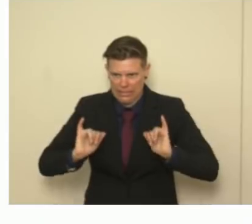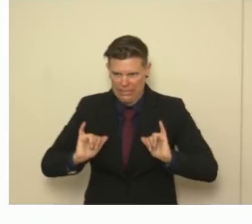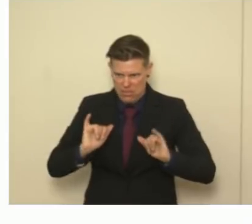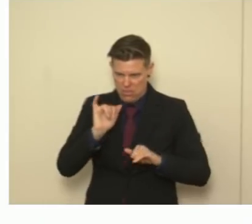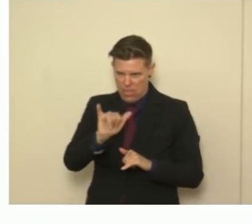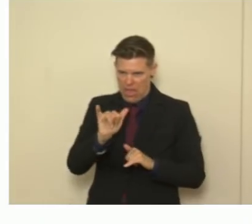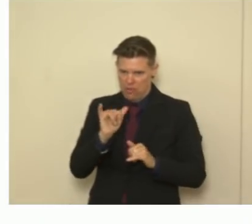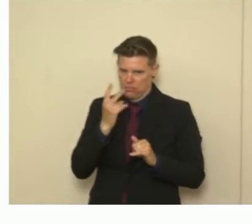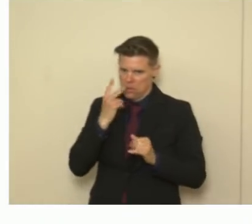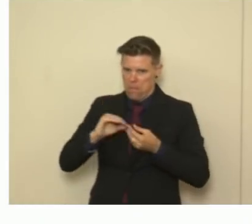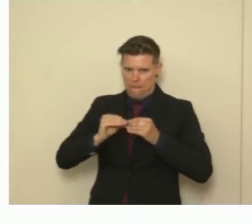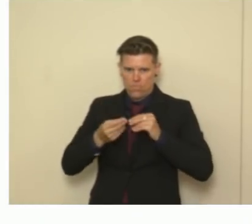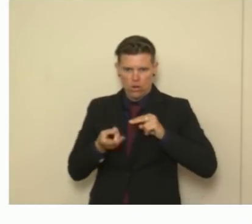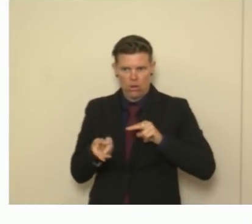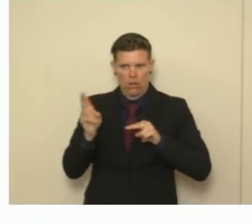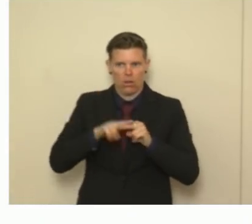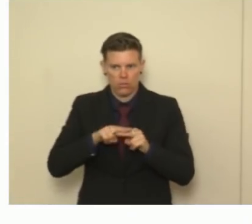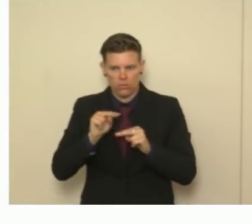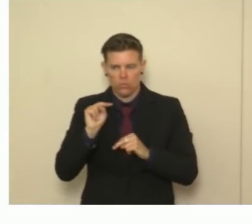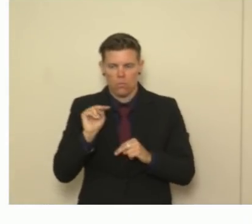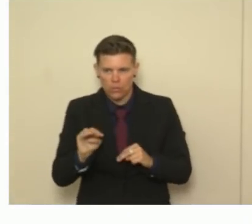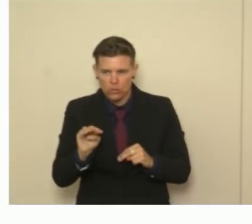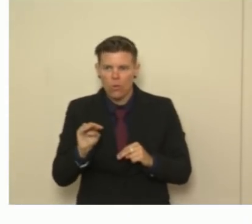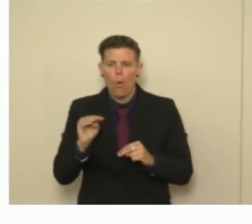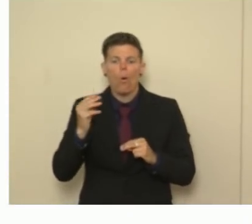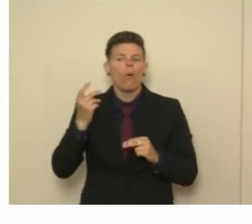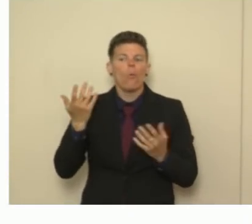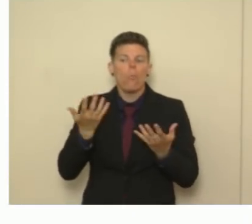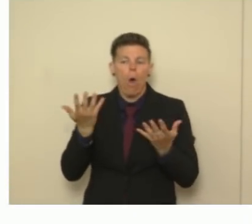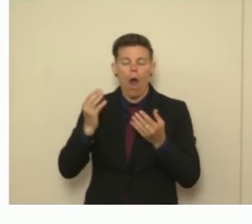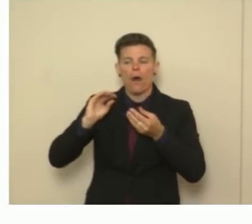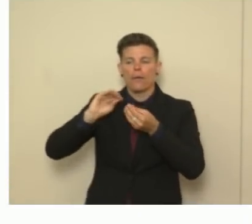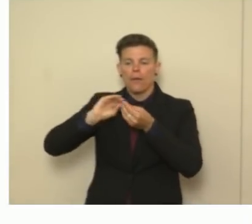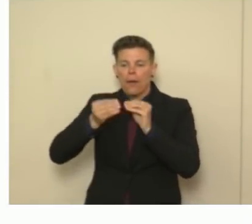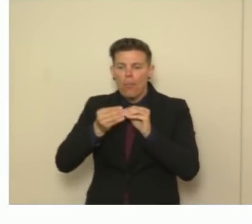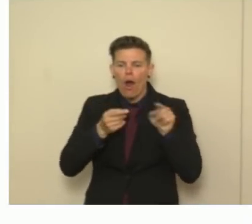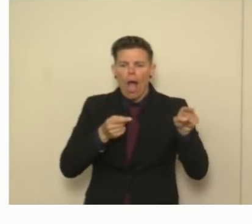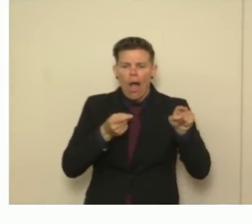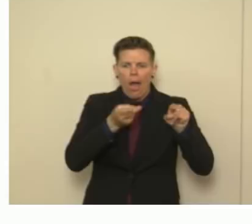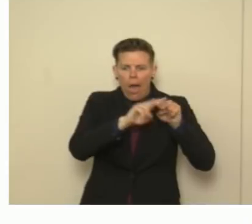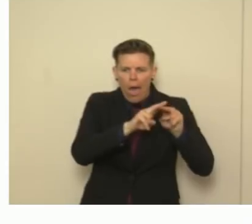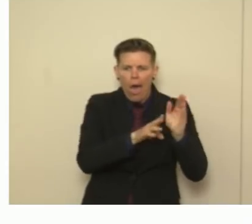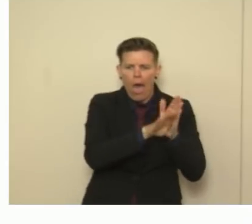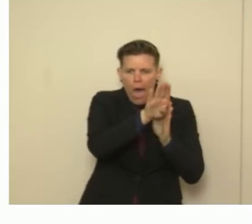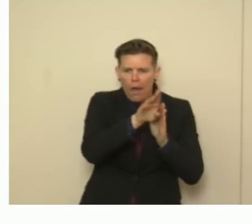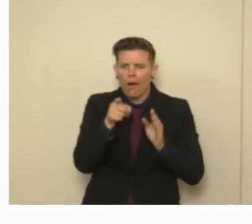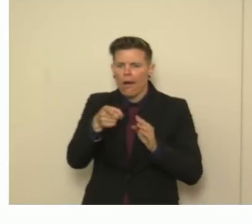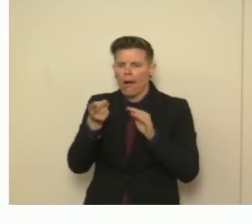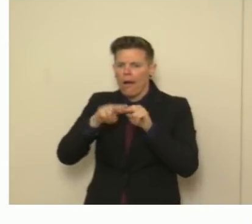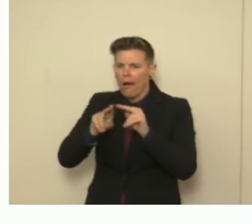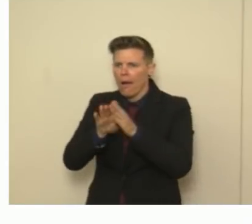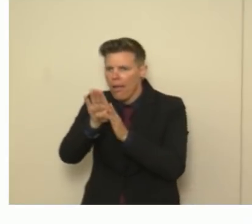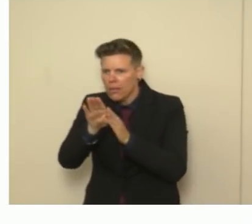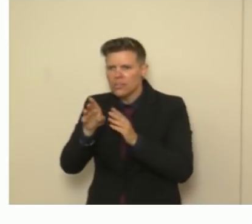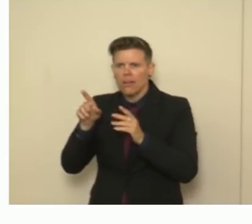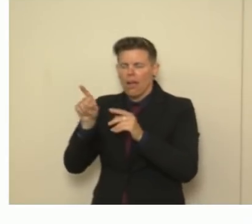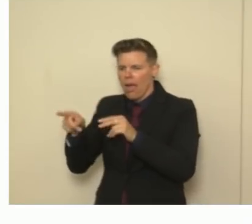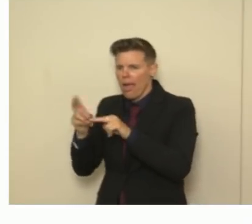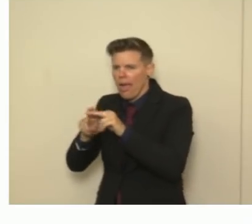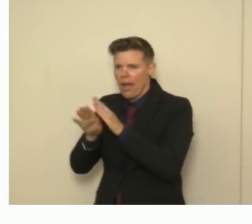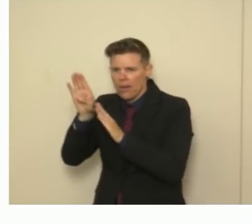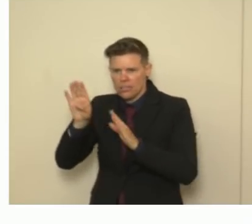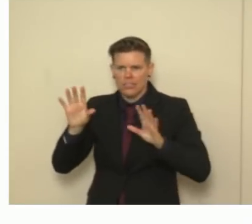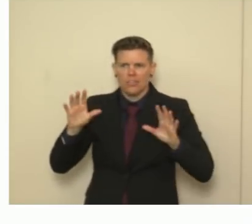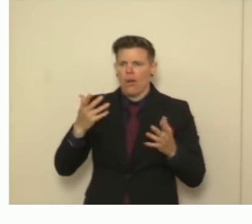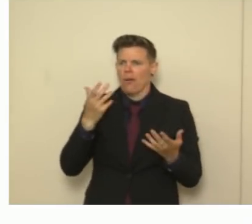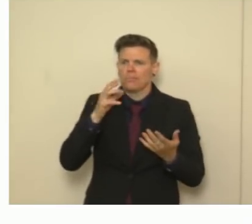Mexico is the result of a combination of increases in every single region of the state. Every corner of the state, our metro region